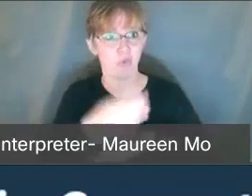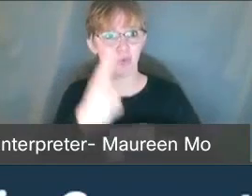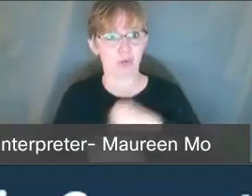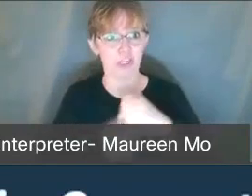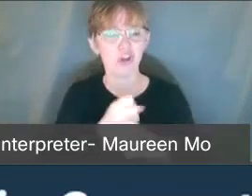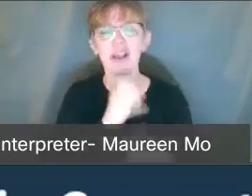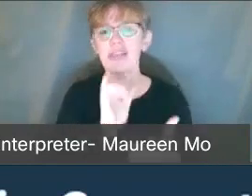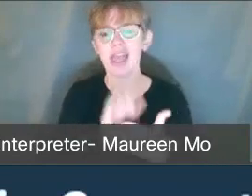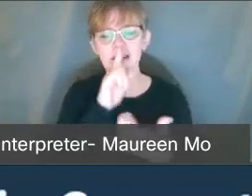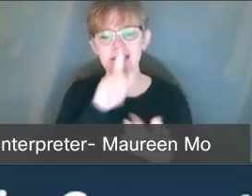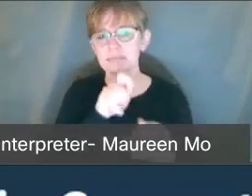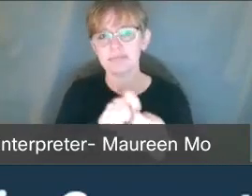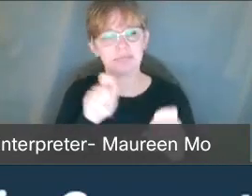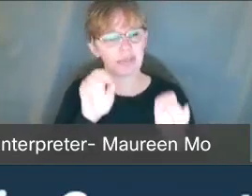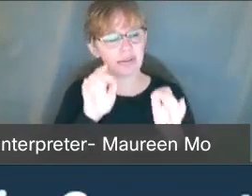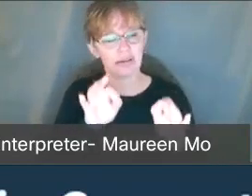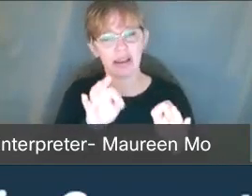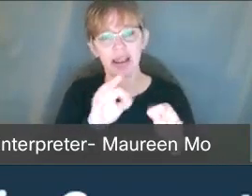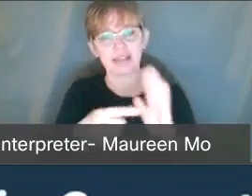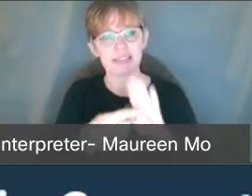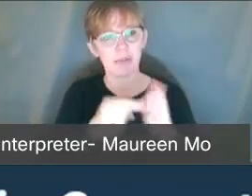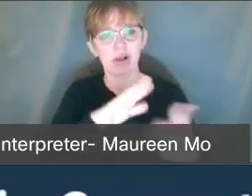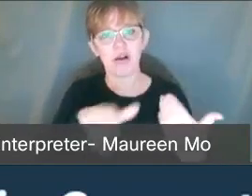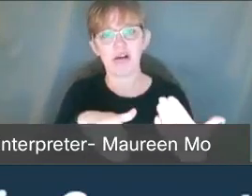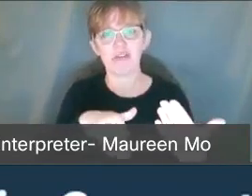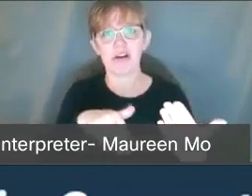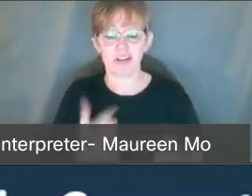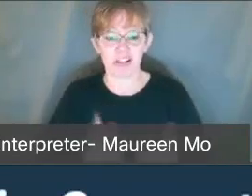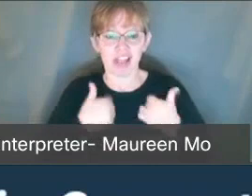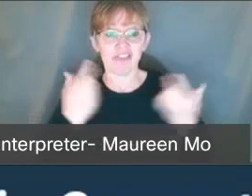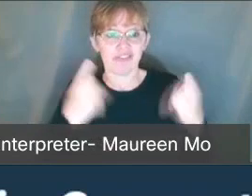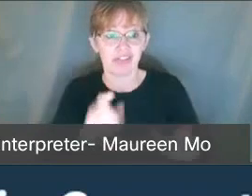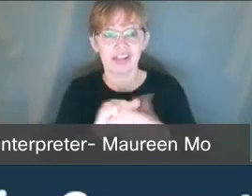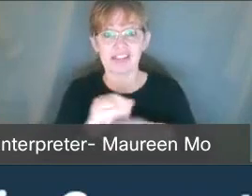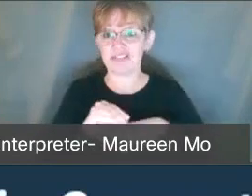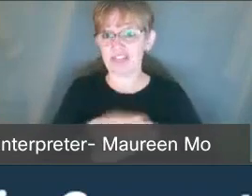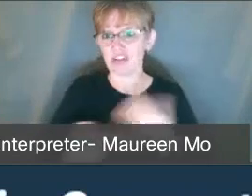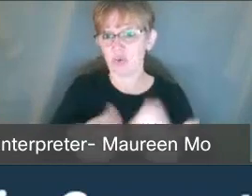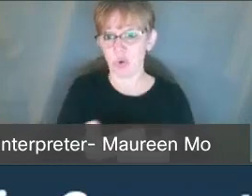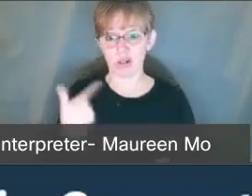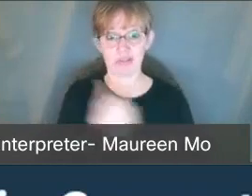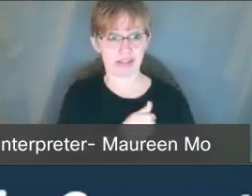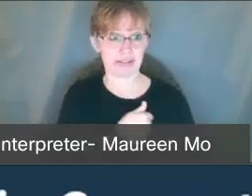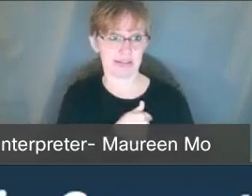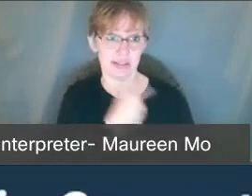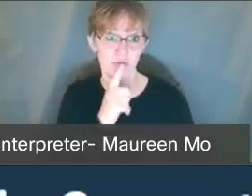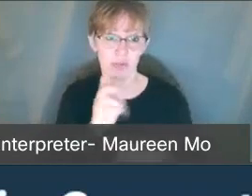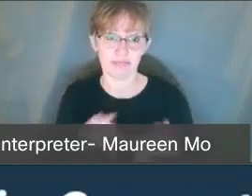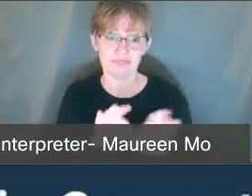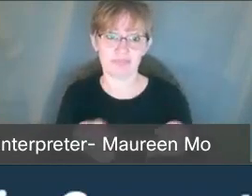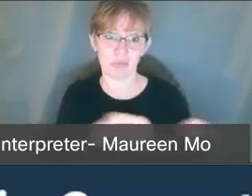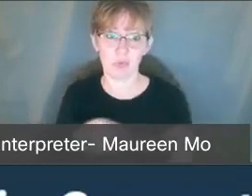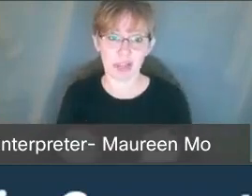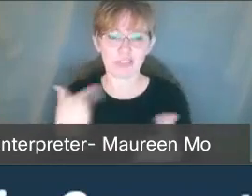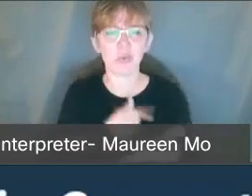a major life event that have affected us all in very significant ways, right? So we also have to be attuned,